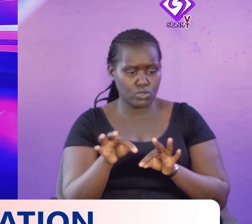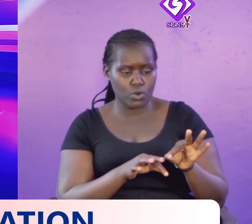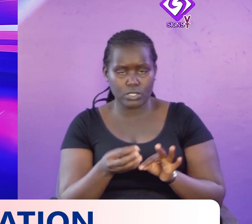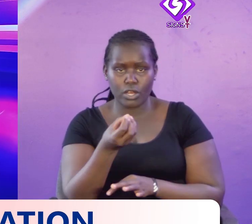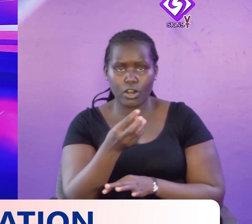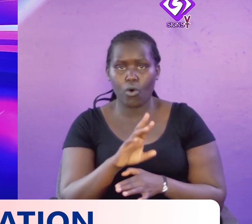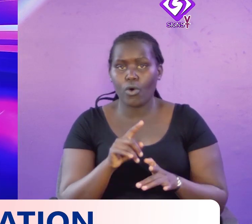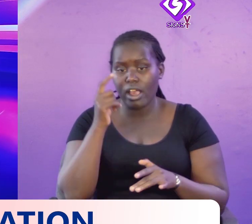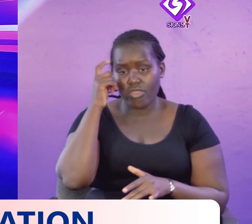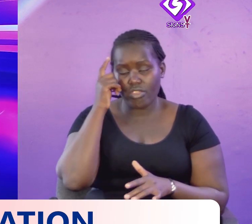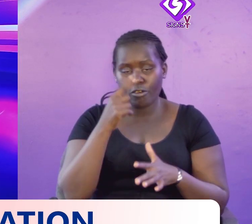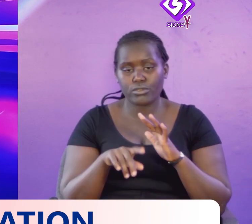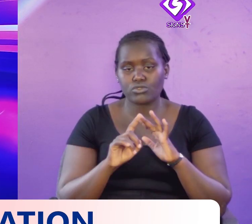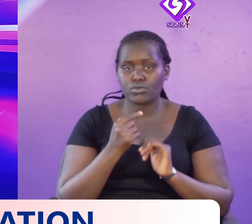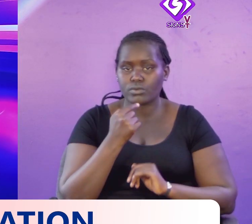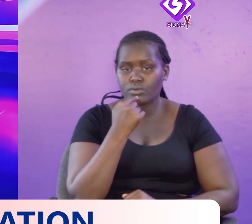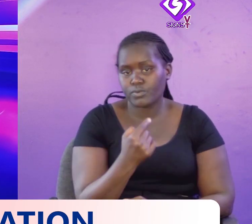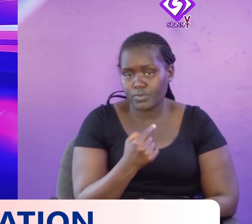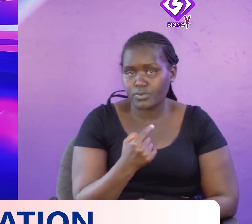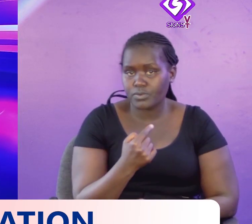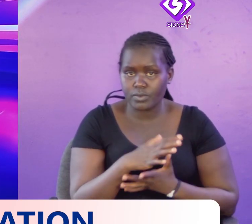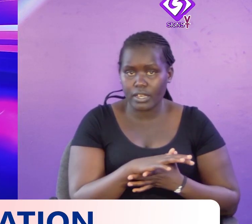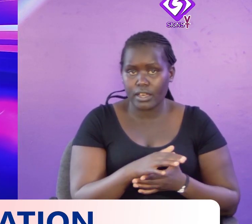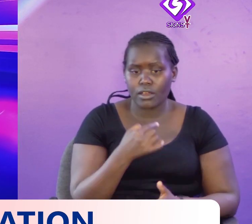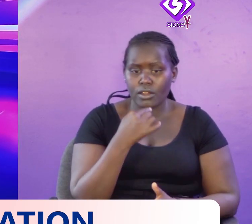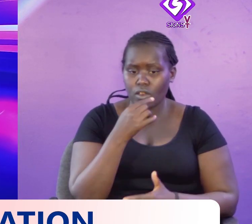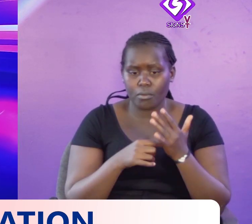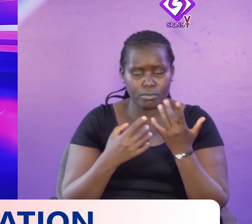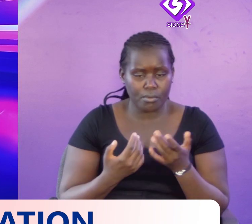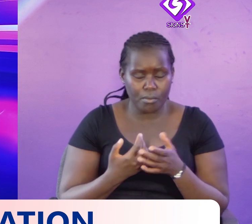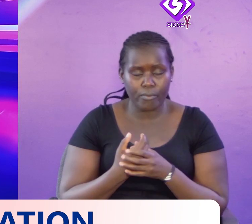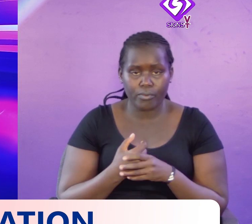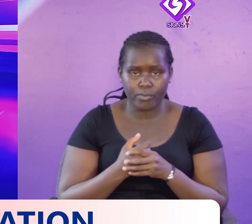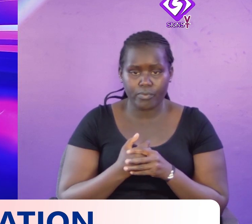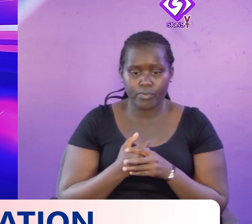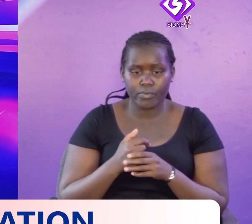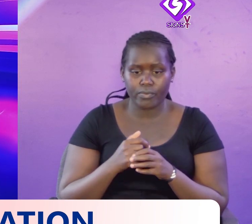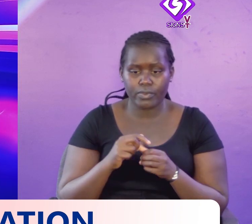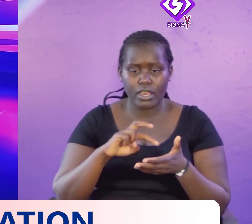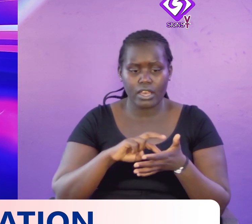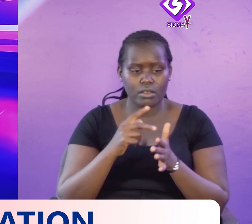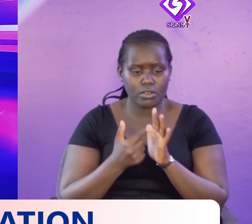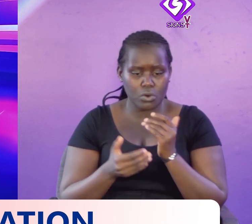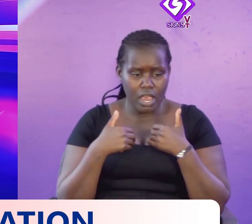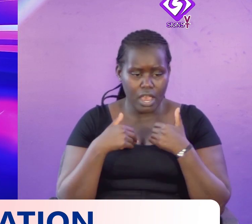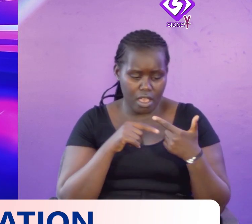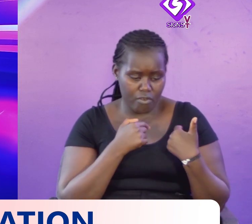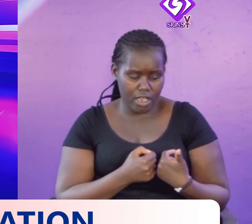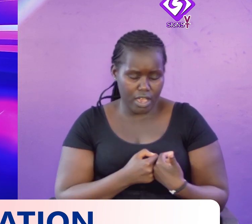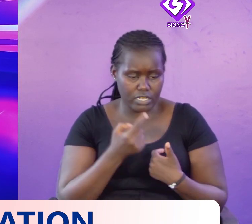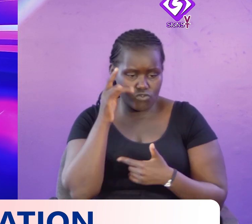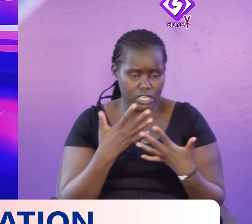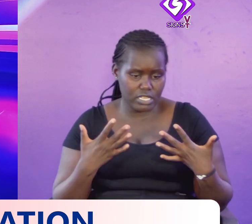about what you are saying. Nikajiambia na akiongea hivi. Si inamaanisha he has a heart for these things to